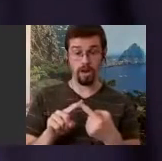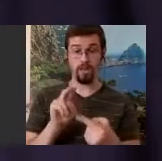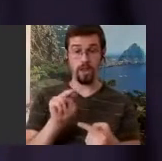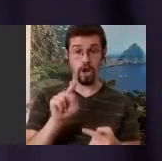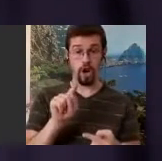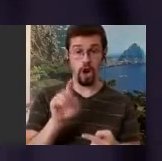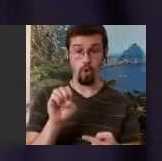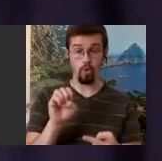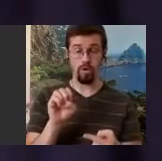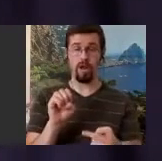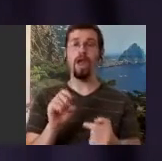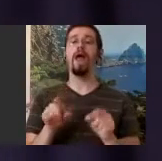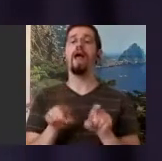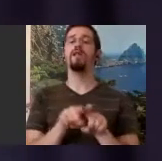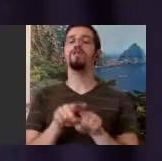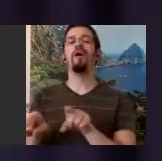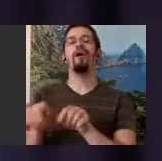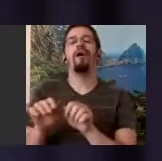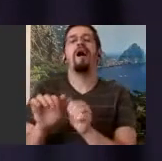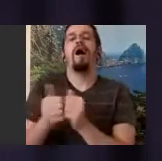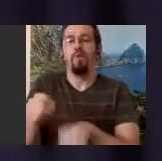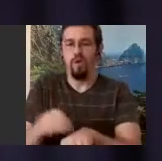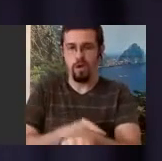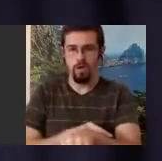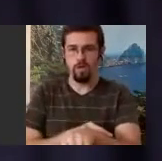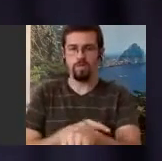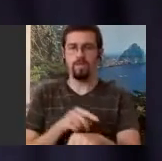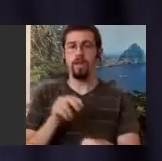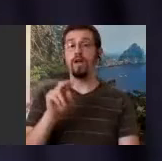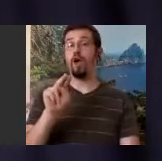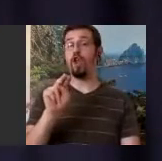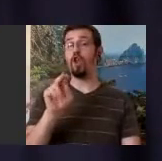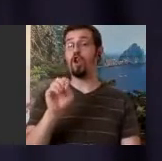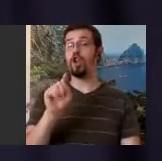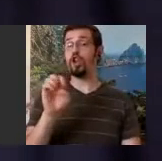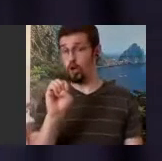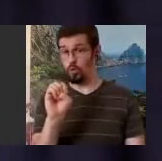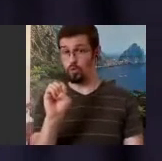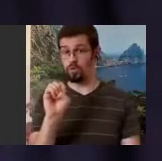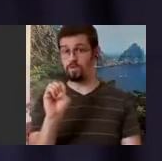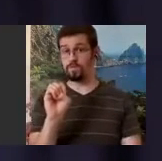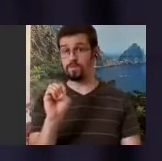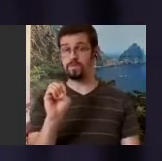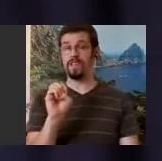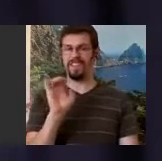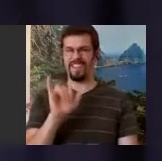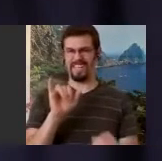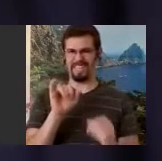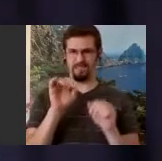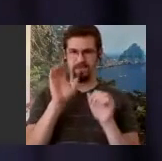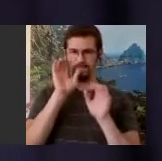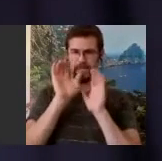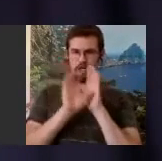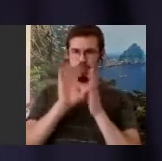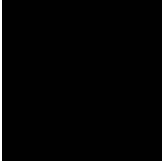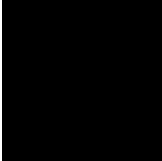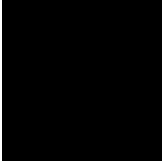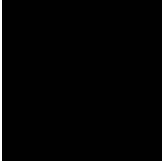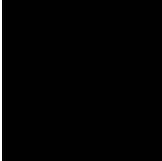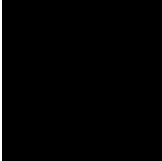for how long. And so a note, which is the figure in the middle of the slide that you will get to look at again in a